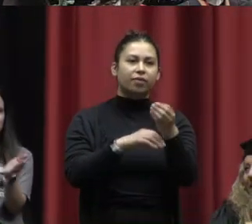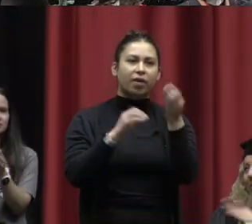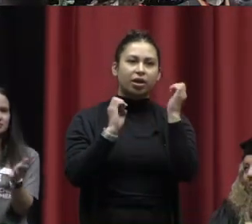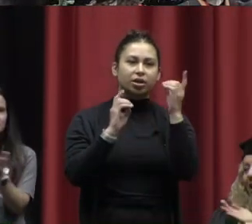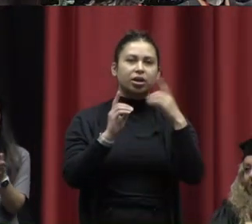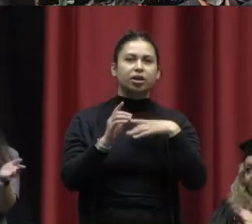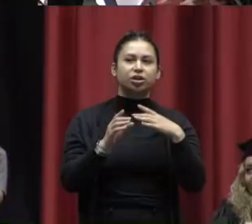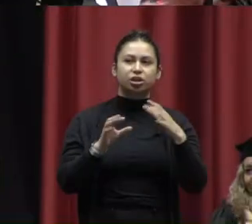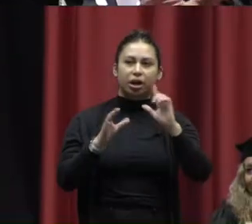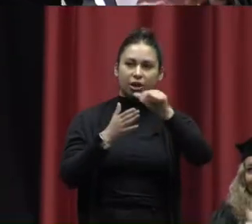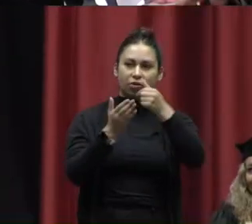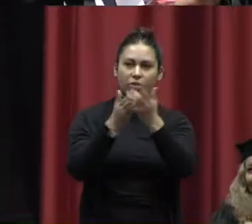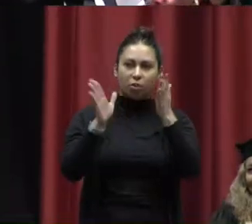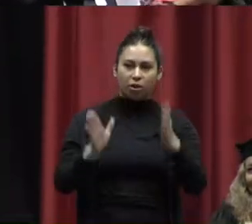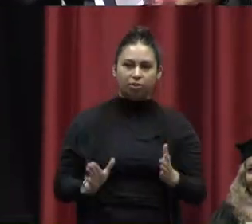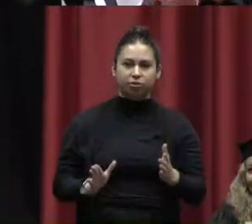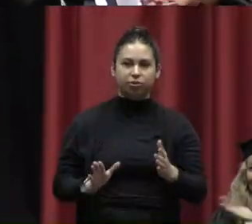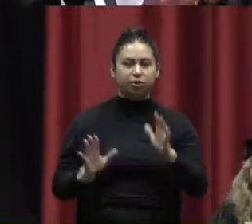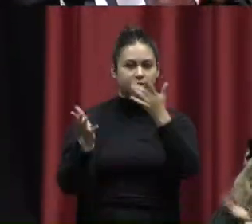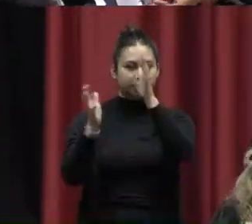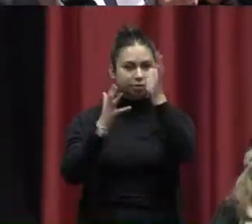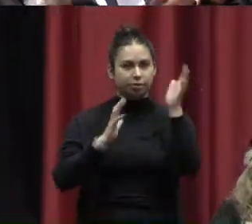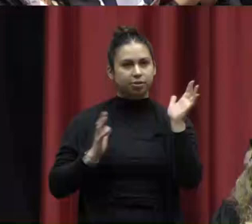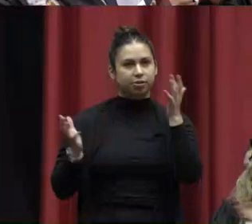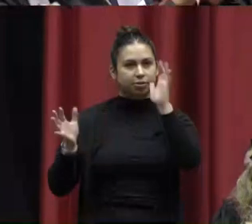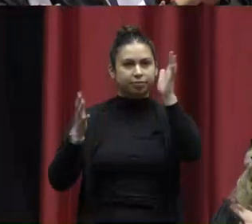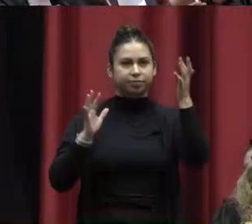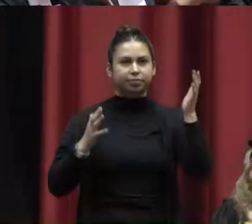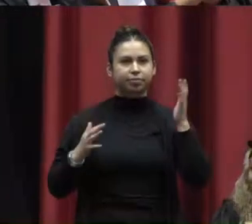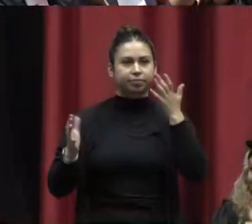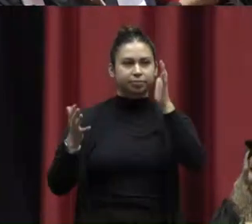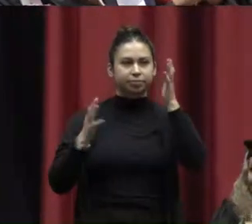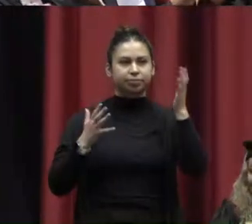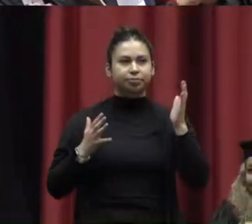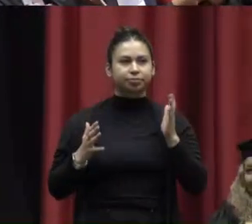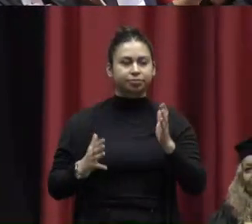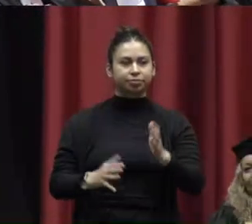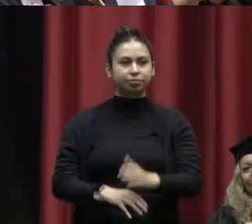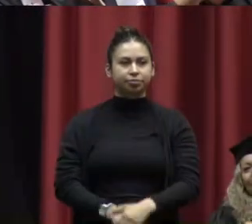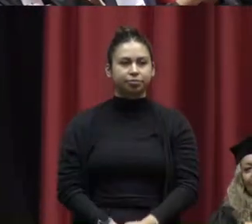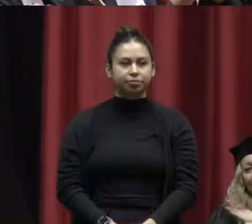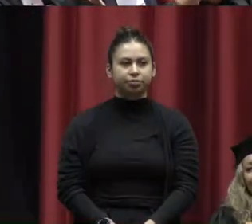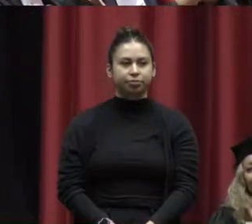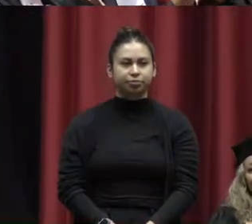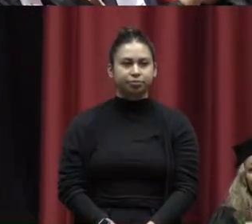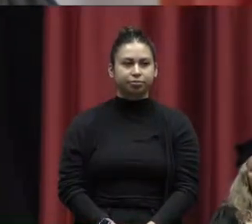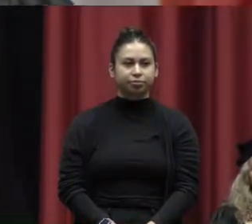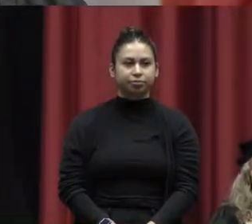graduates!